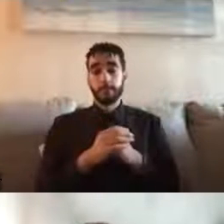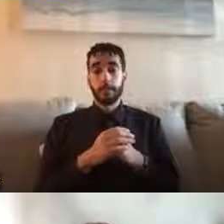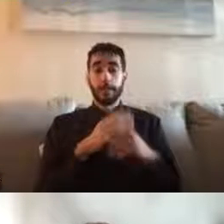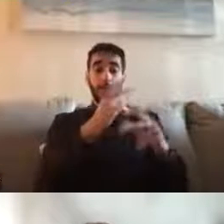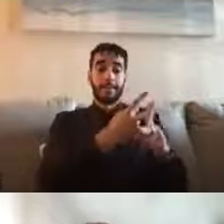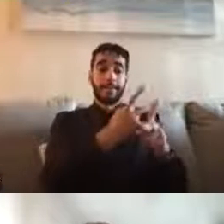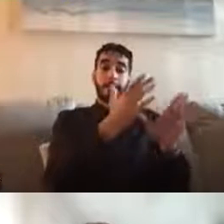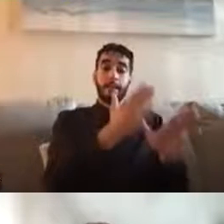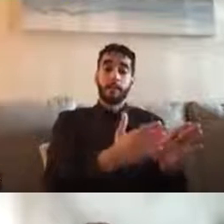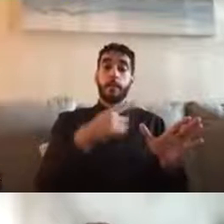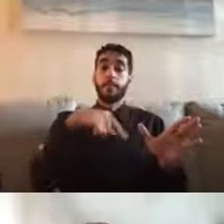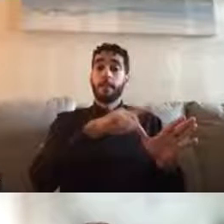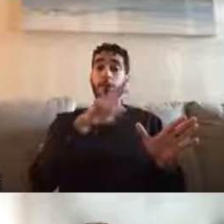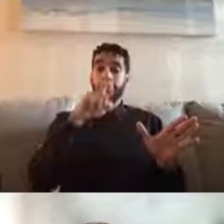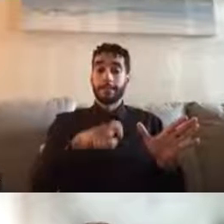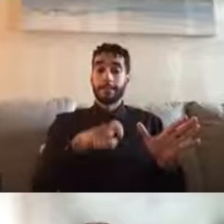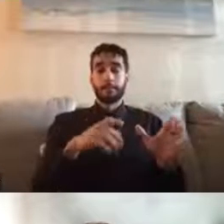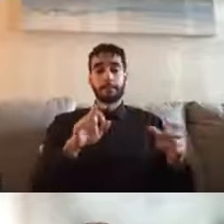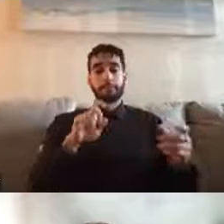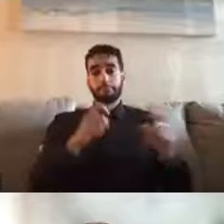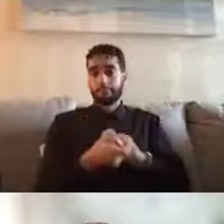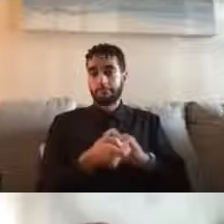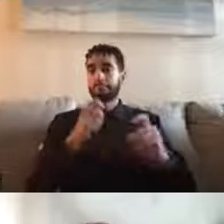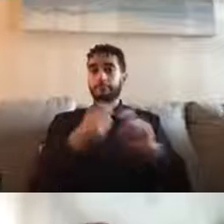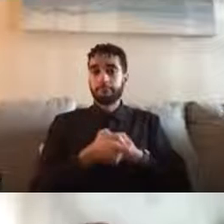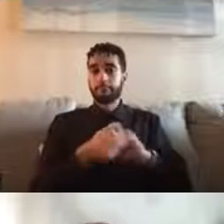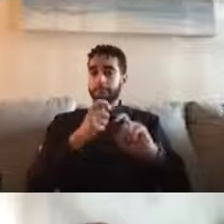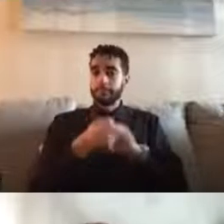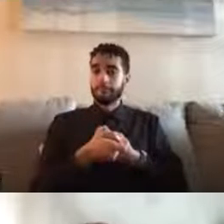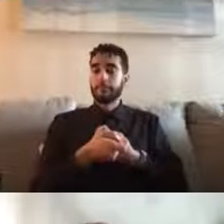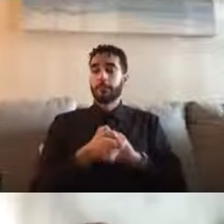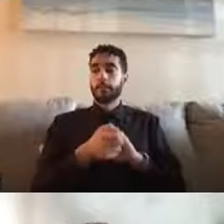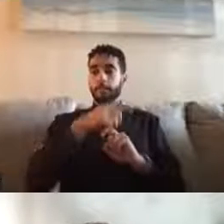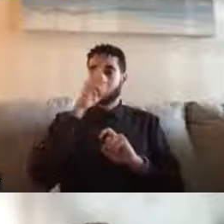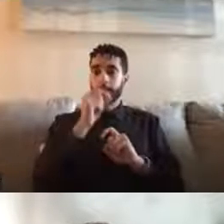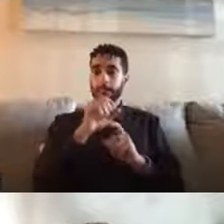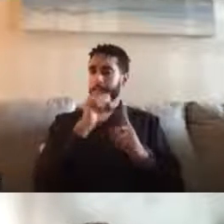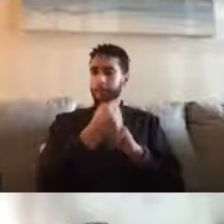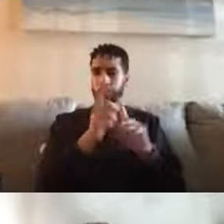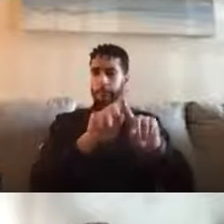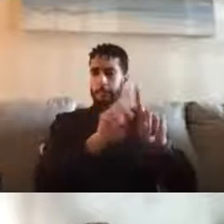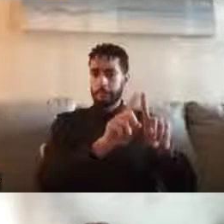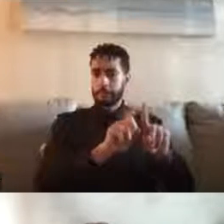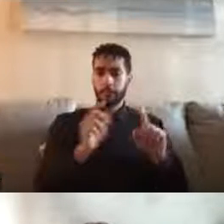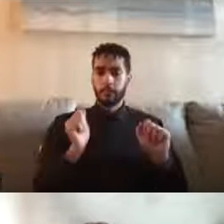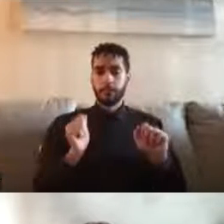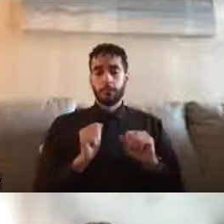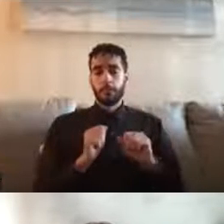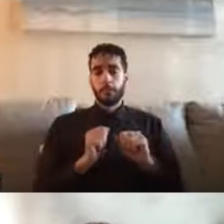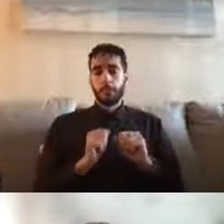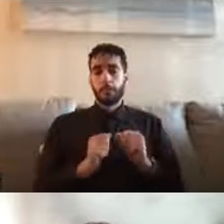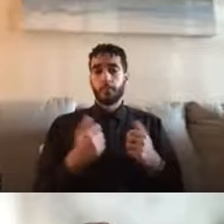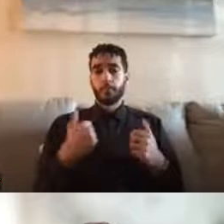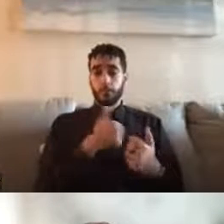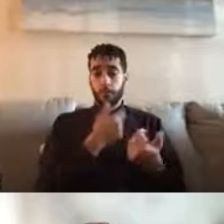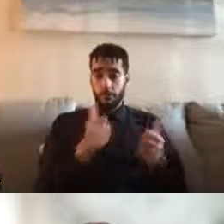shifting all along that progression, along with the person living with the disease. And so that, you know, if we can be encouraging a